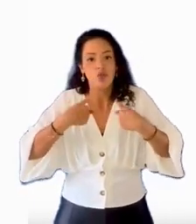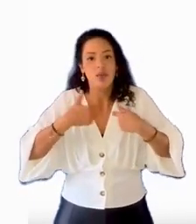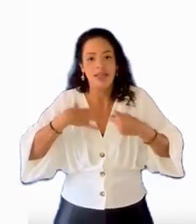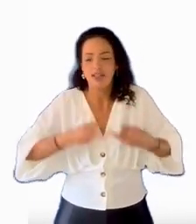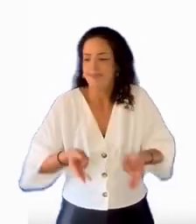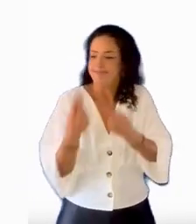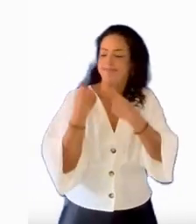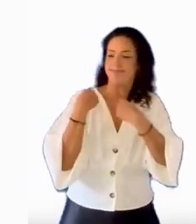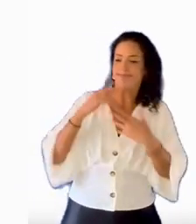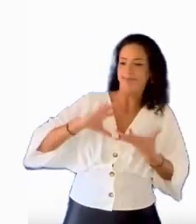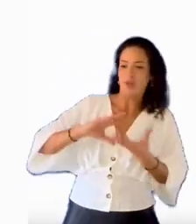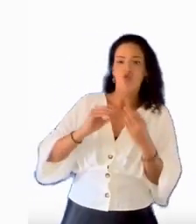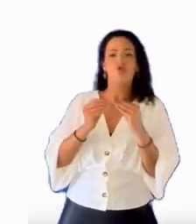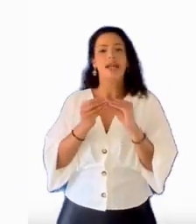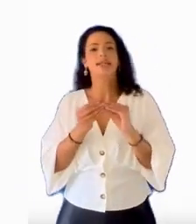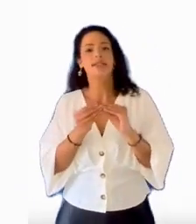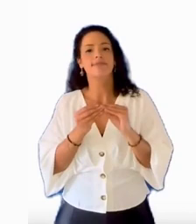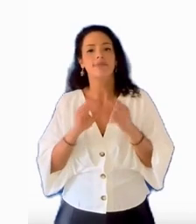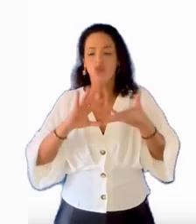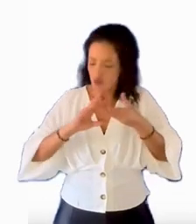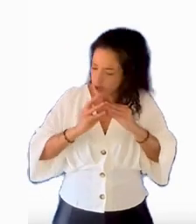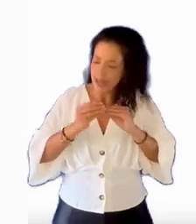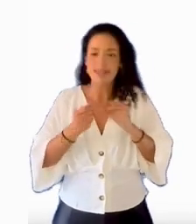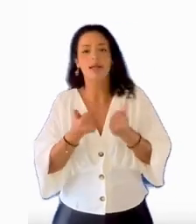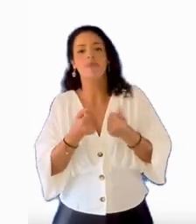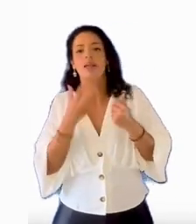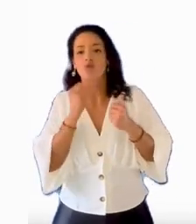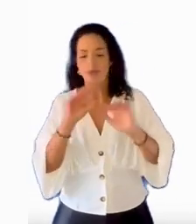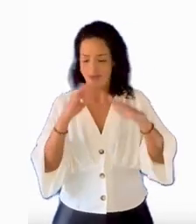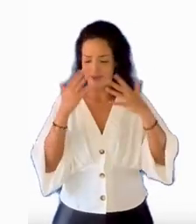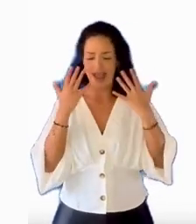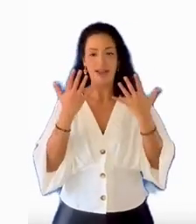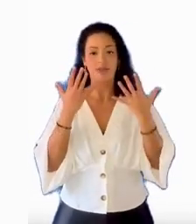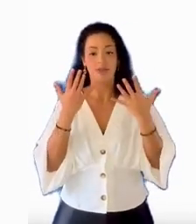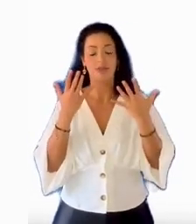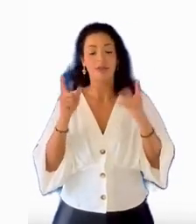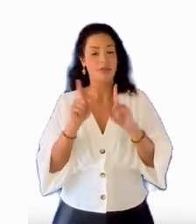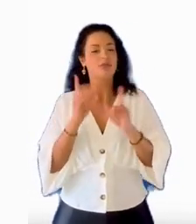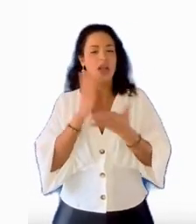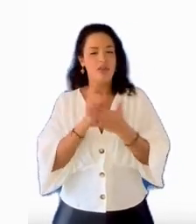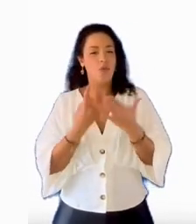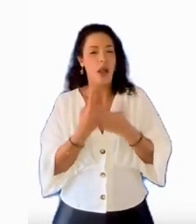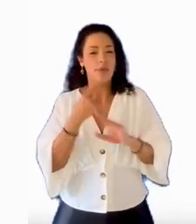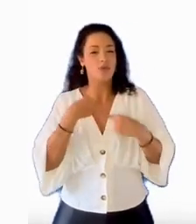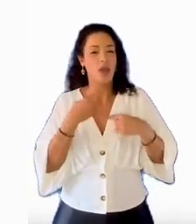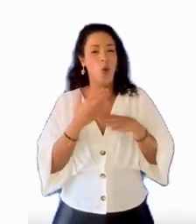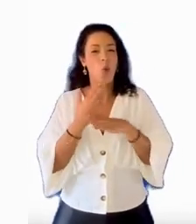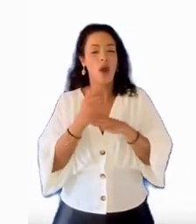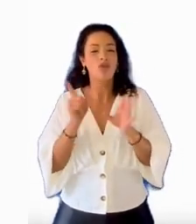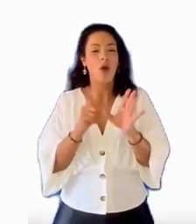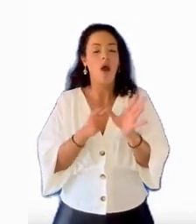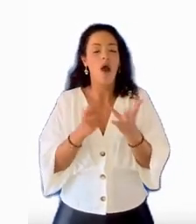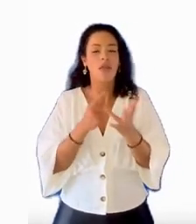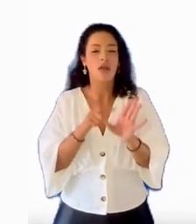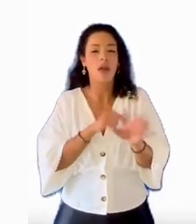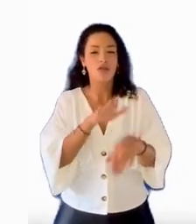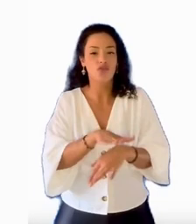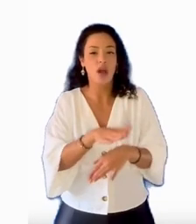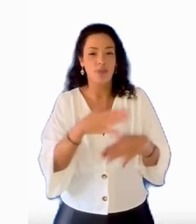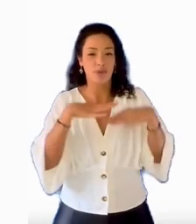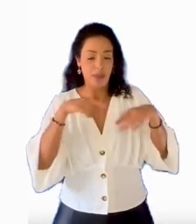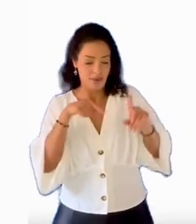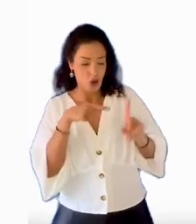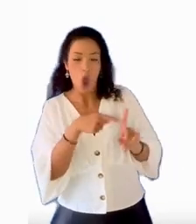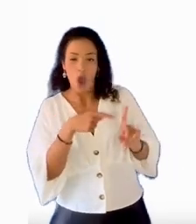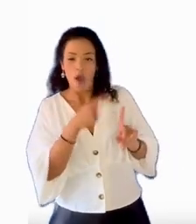creators, to make something tangible using our hands. This was certainly the case for me when I worked with another young child preparing her for her father's funeral.